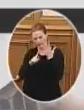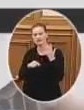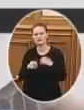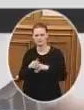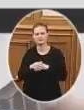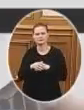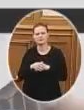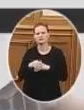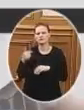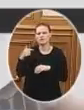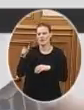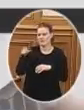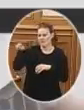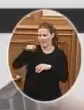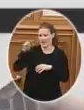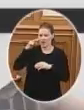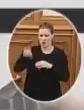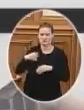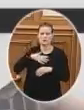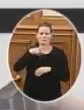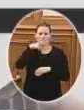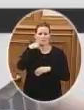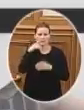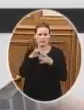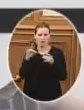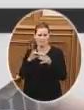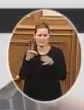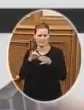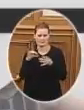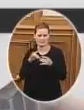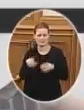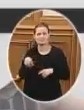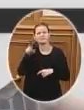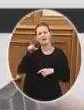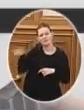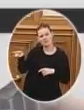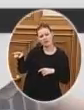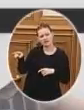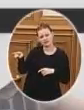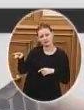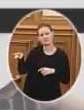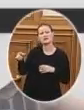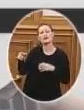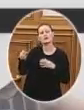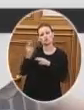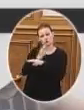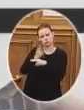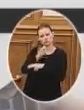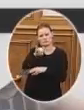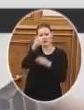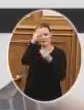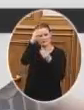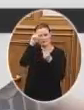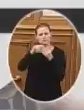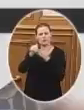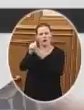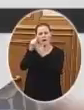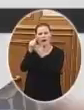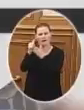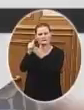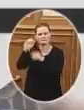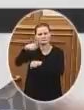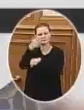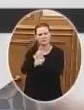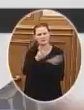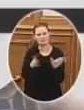public comment that we uploaded in May, and they then directed their transportation response guided by this public information. We then posted